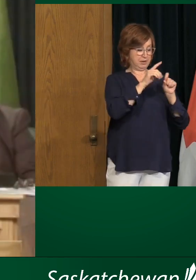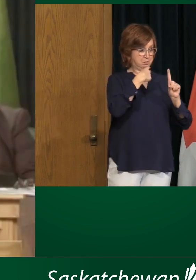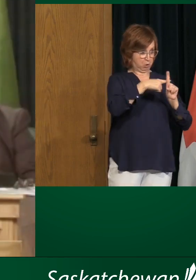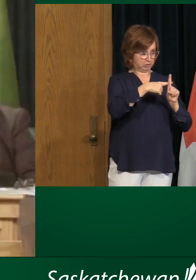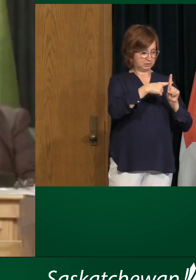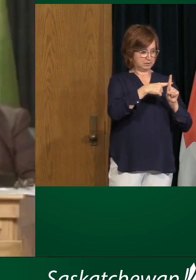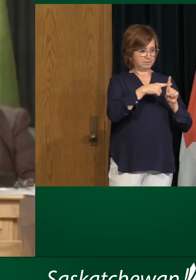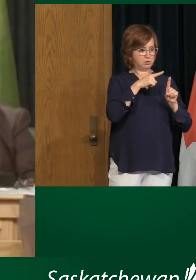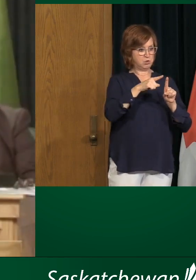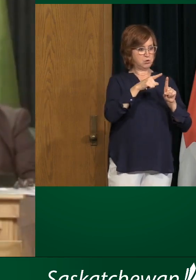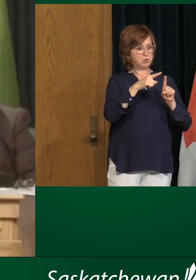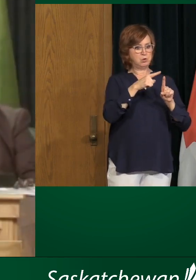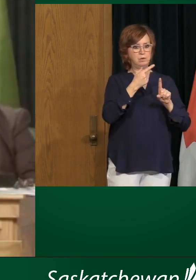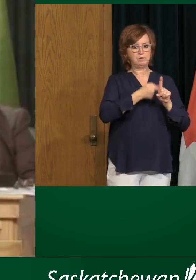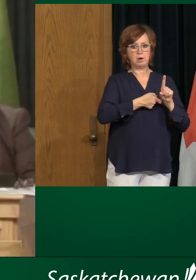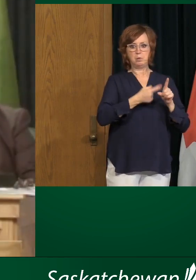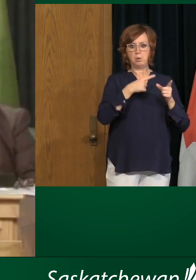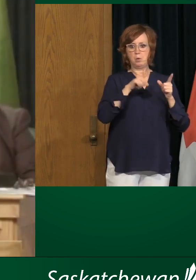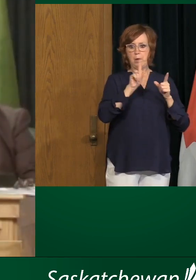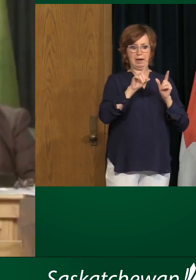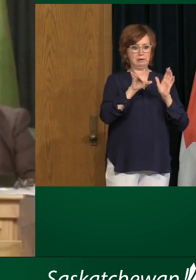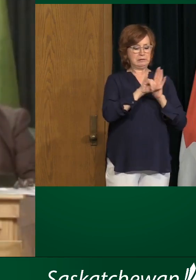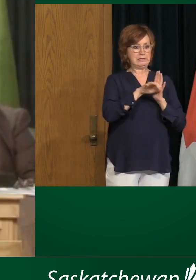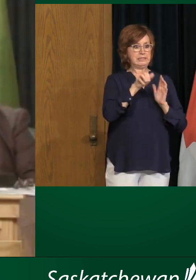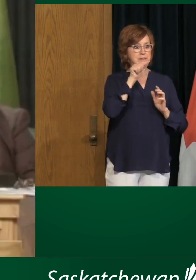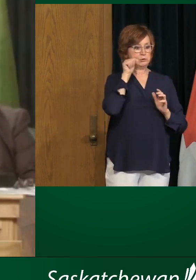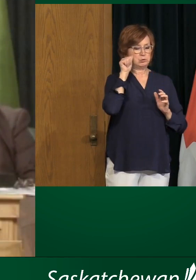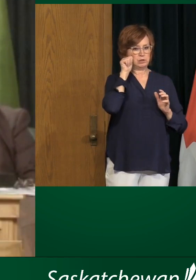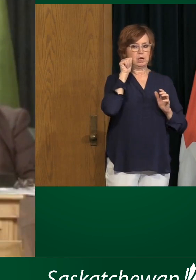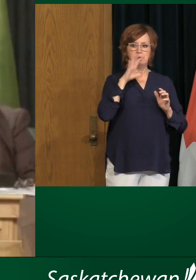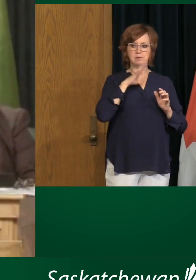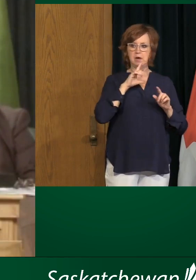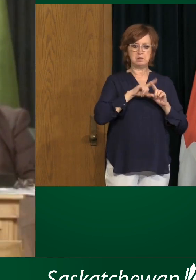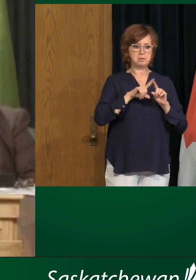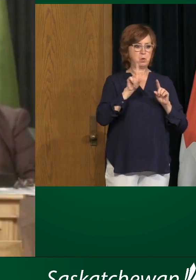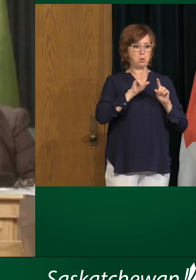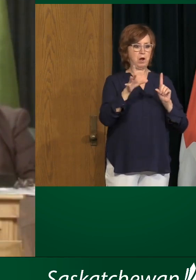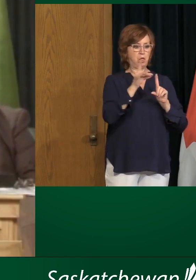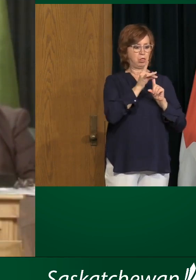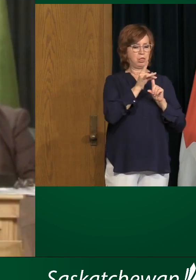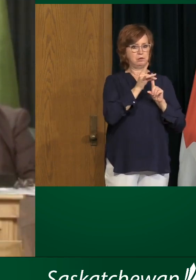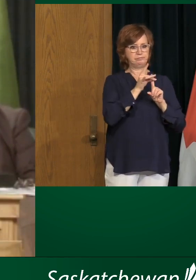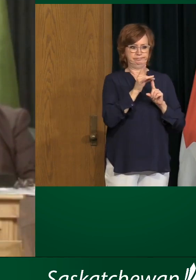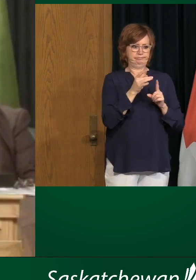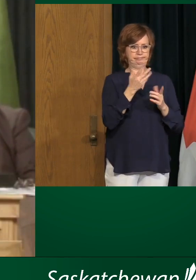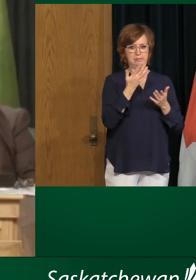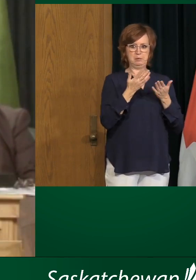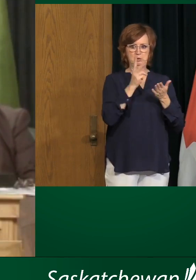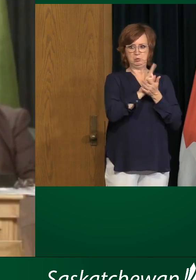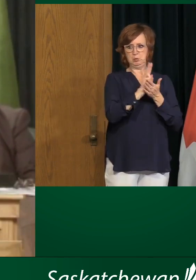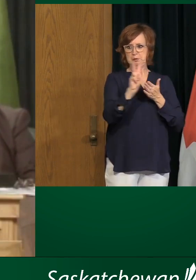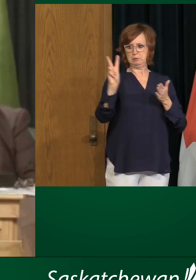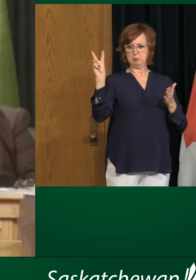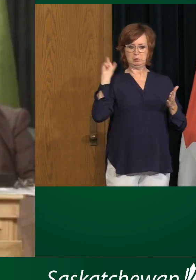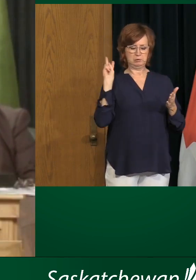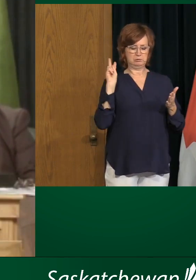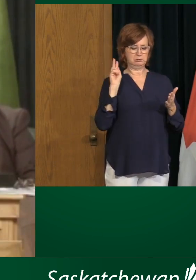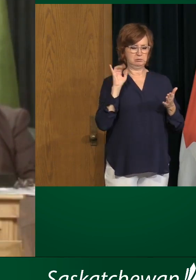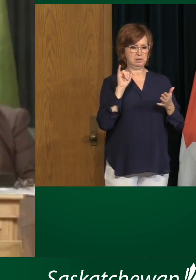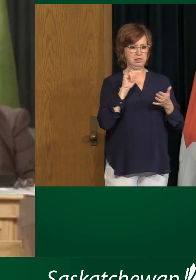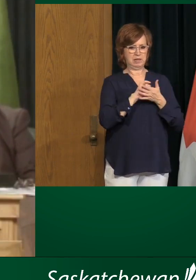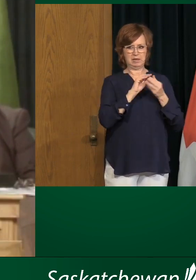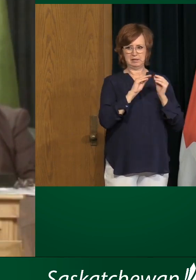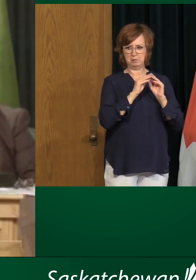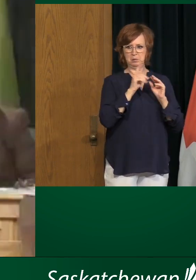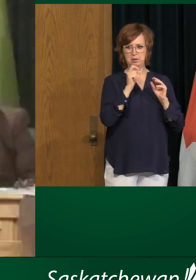So it's a concern, and it's one of those measures that we're going to be closely watching as things go forward. But it also is highly impacted, not just by the number